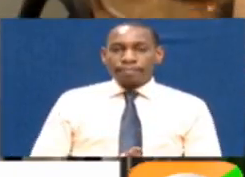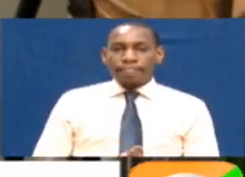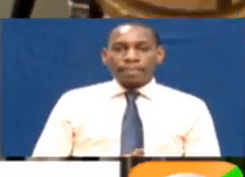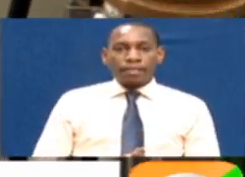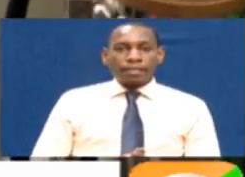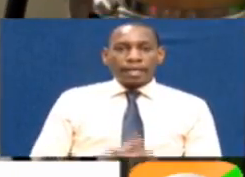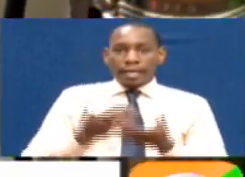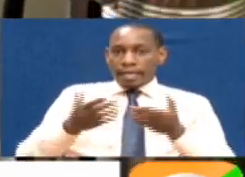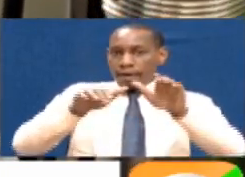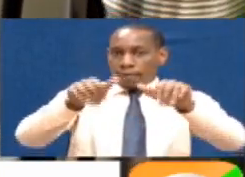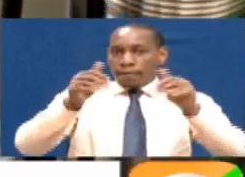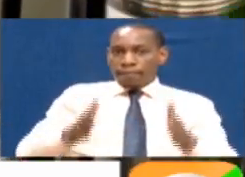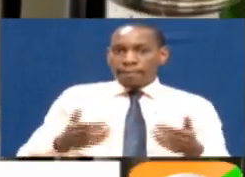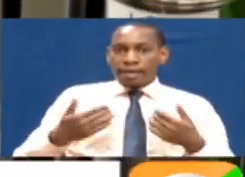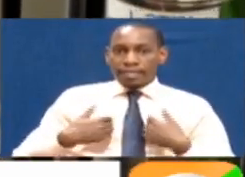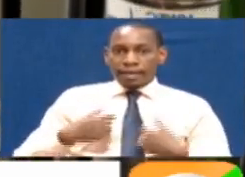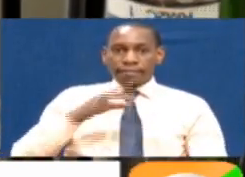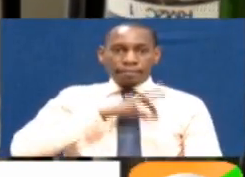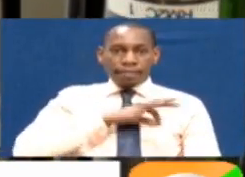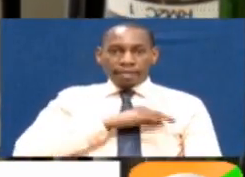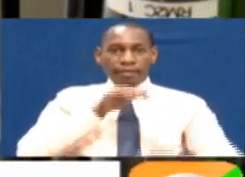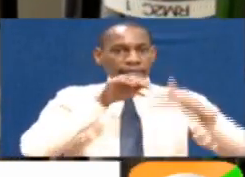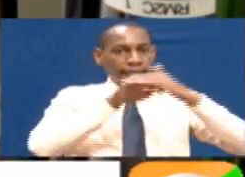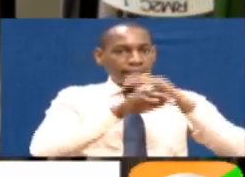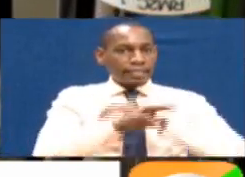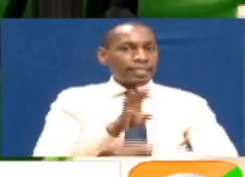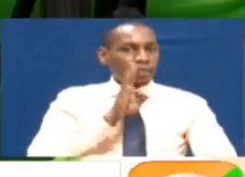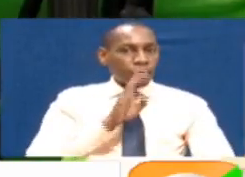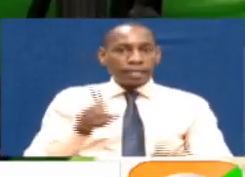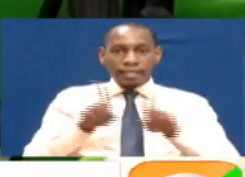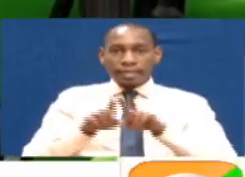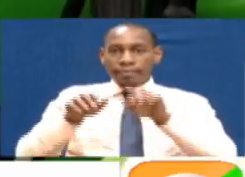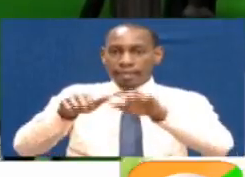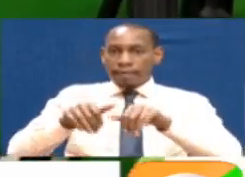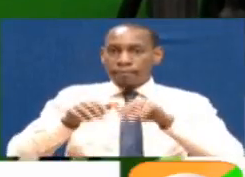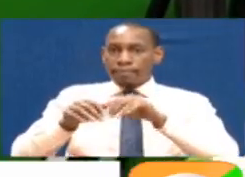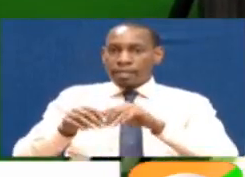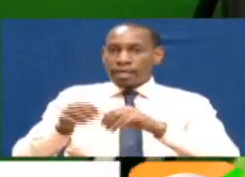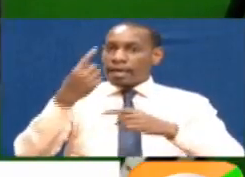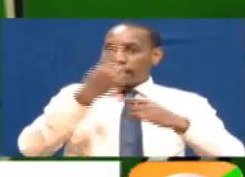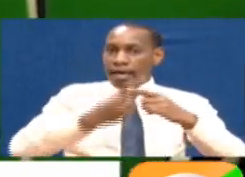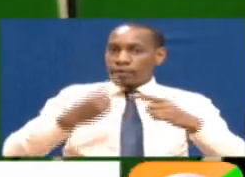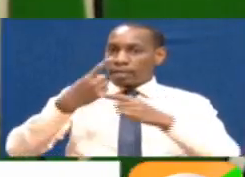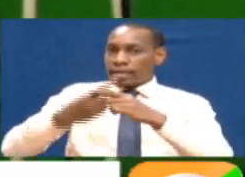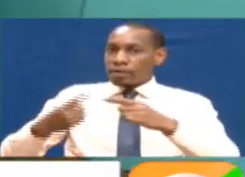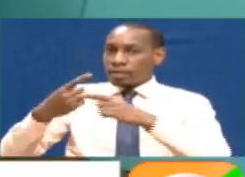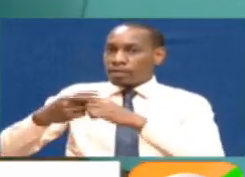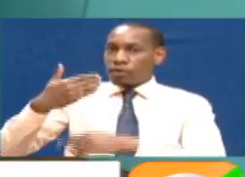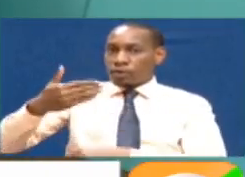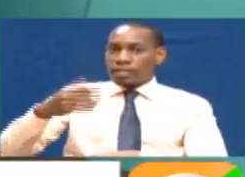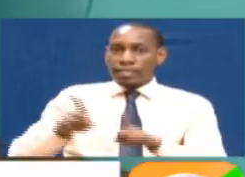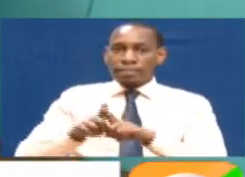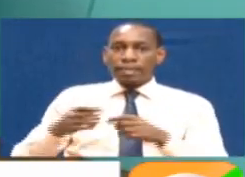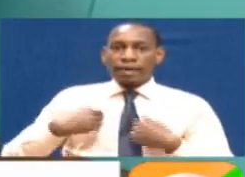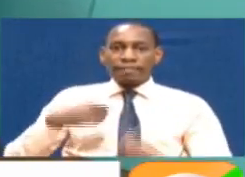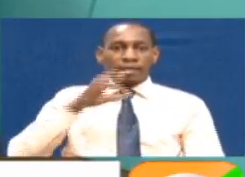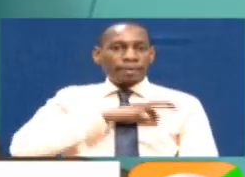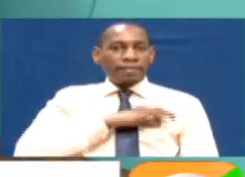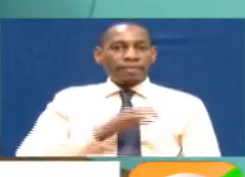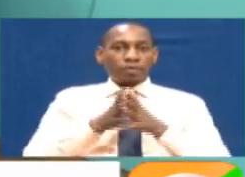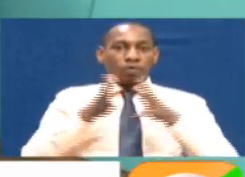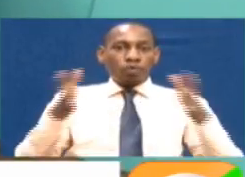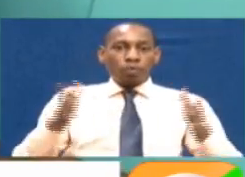such, farmers have the advantage of not only accessing water, but farming all year round, thus increasing yields and